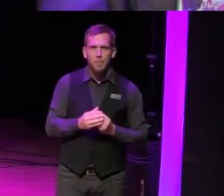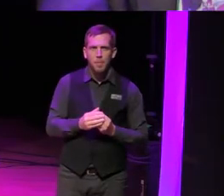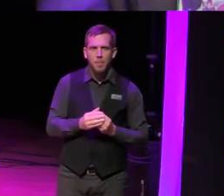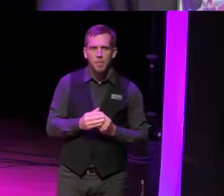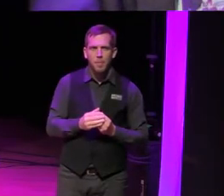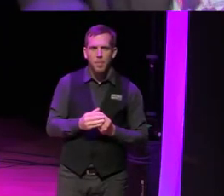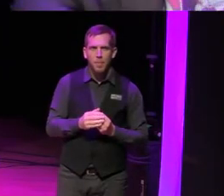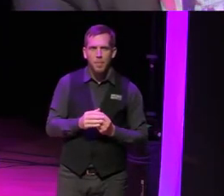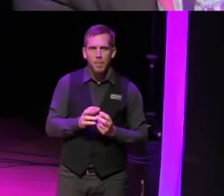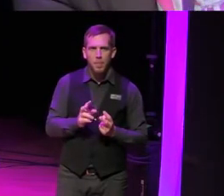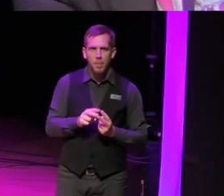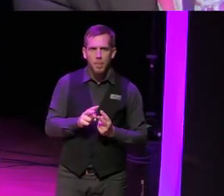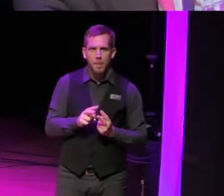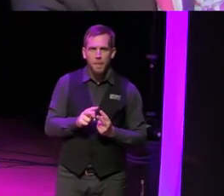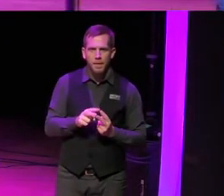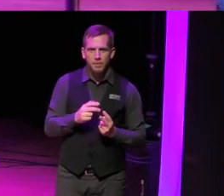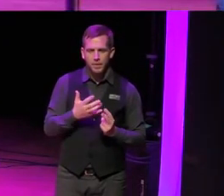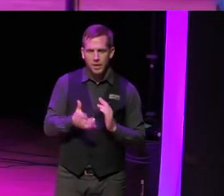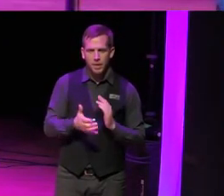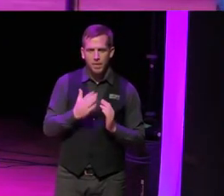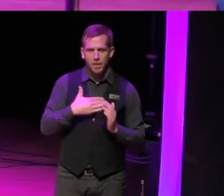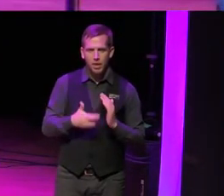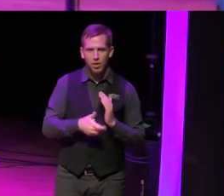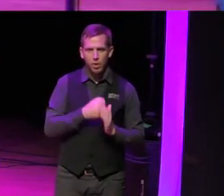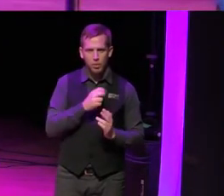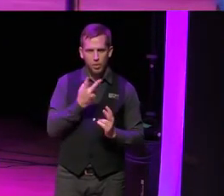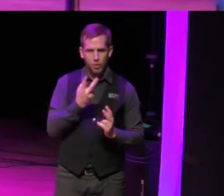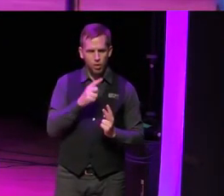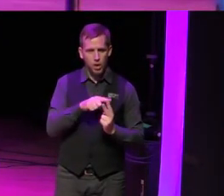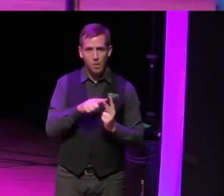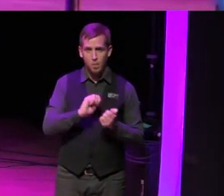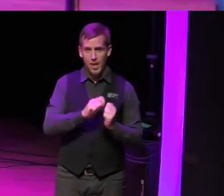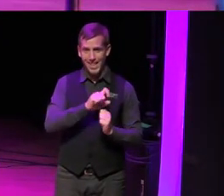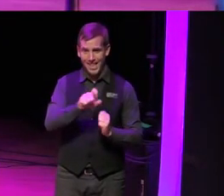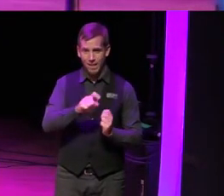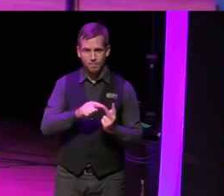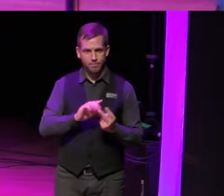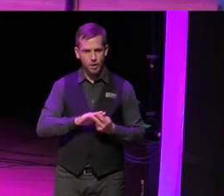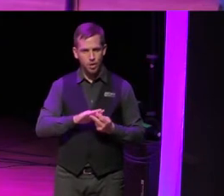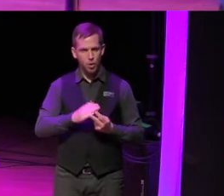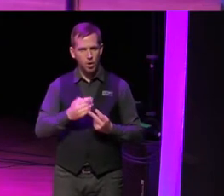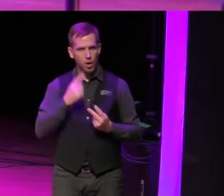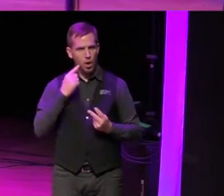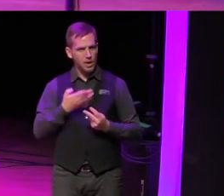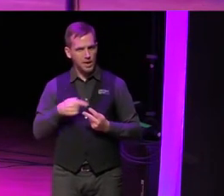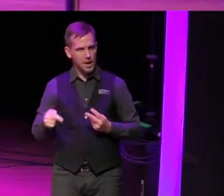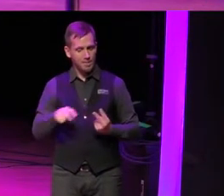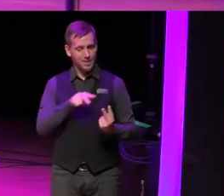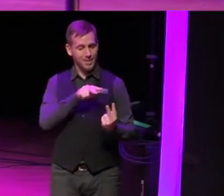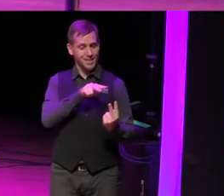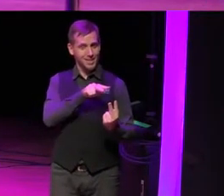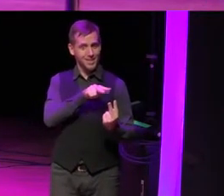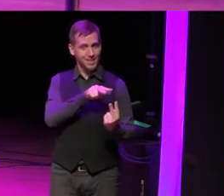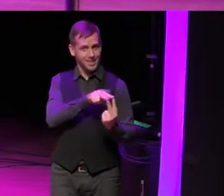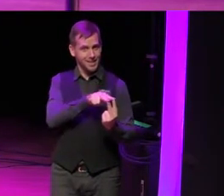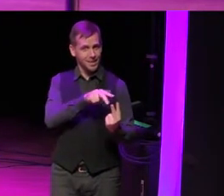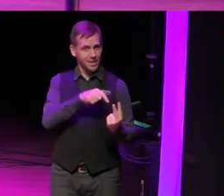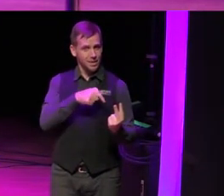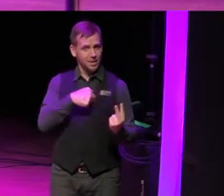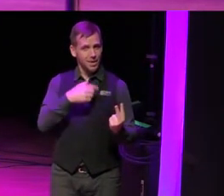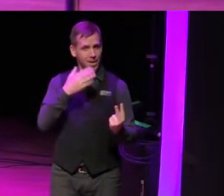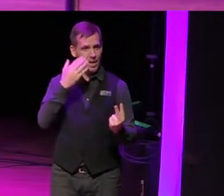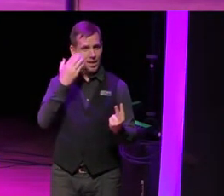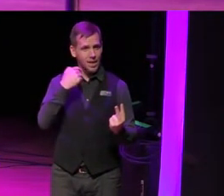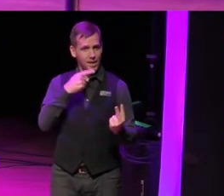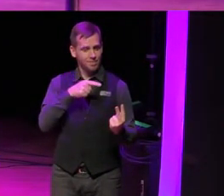politicians, Dala Omar and Bridget Mabandla. I can vouch for them that there wasn't